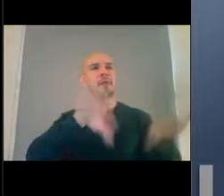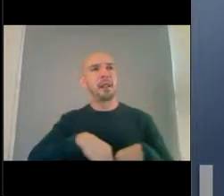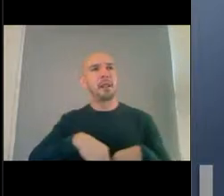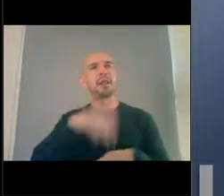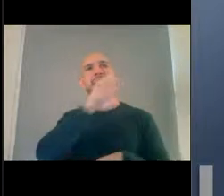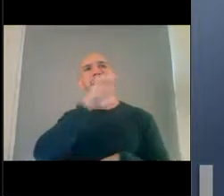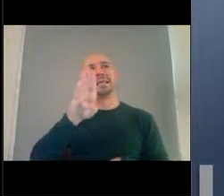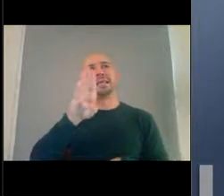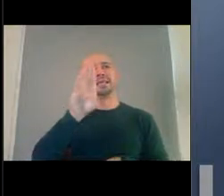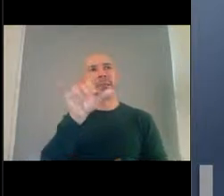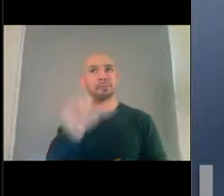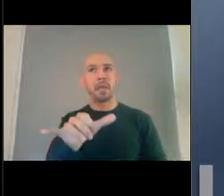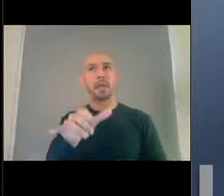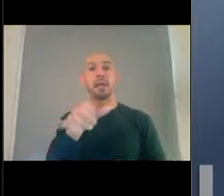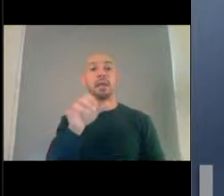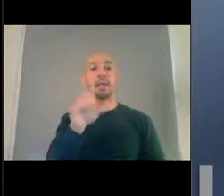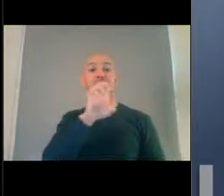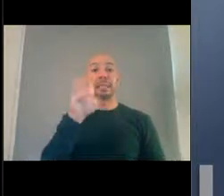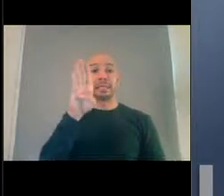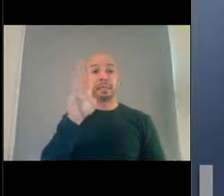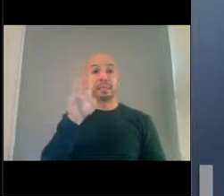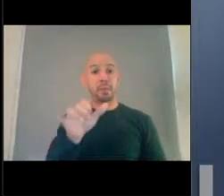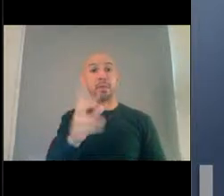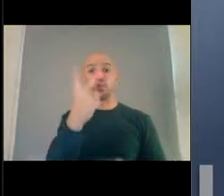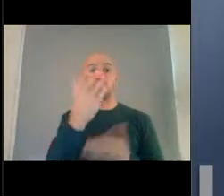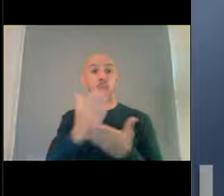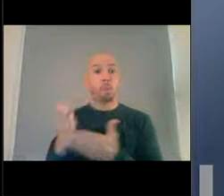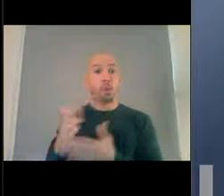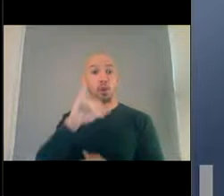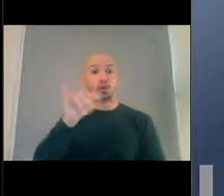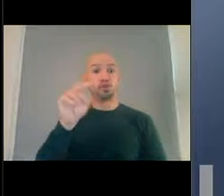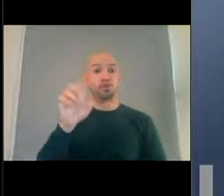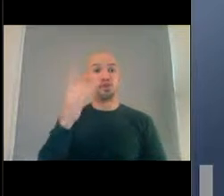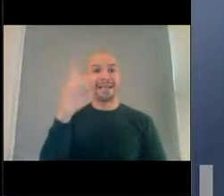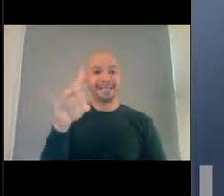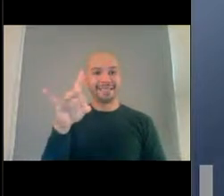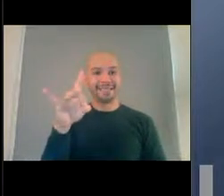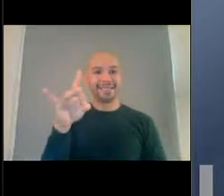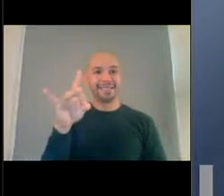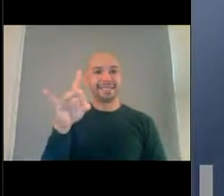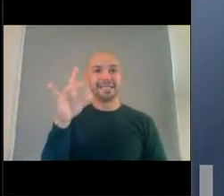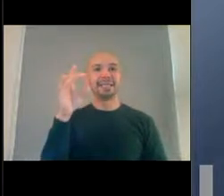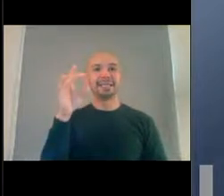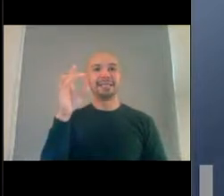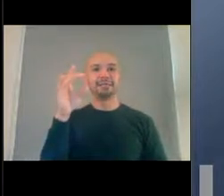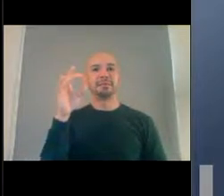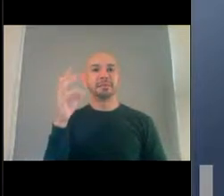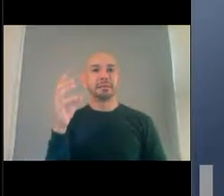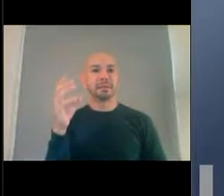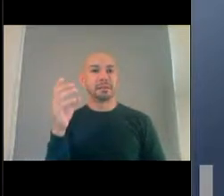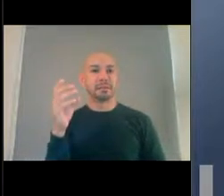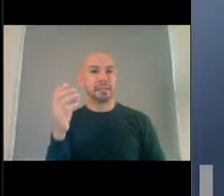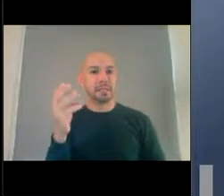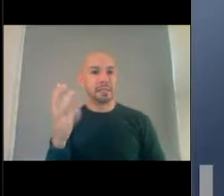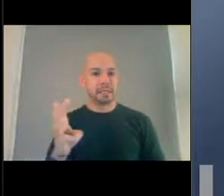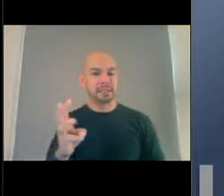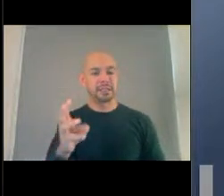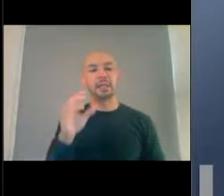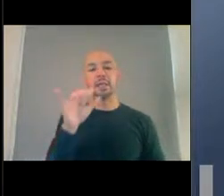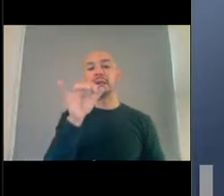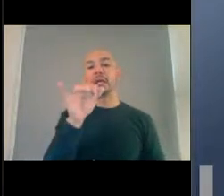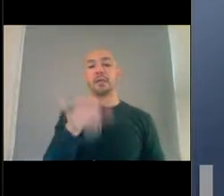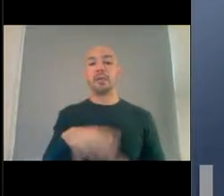took place as a two-part session on june 18th and 15th the session was conducted in partnership with la walks and